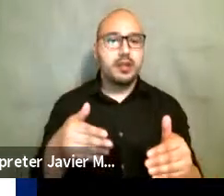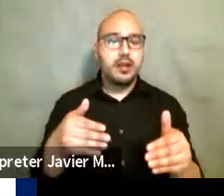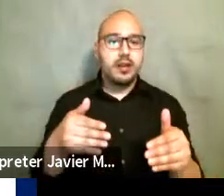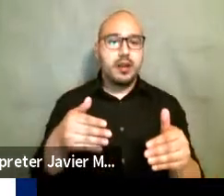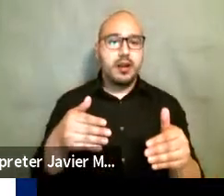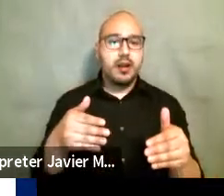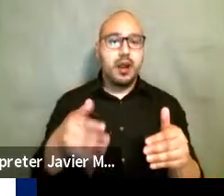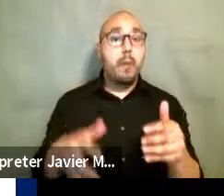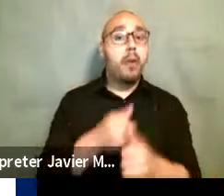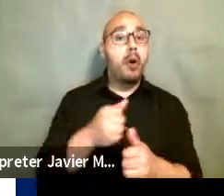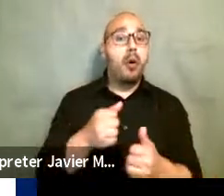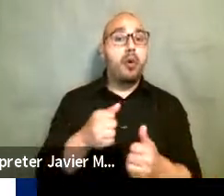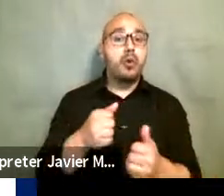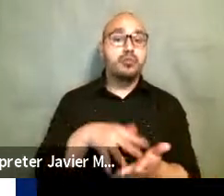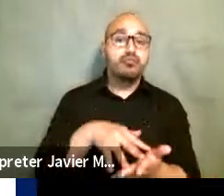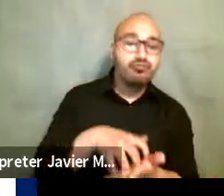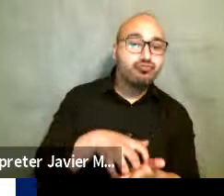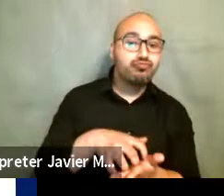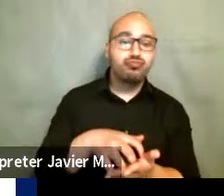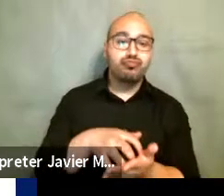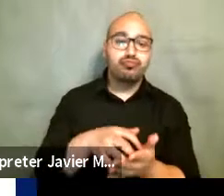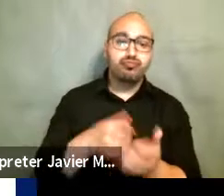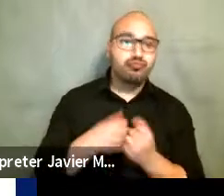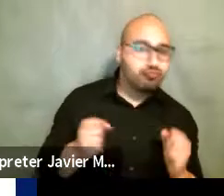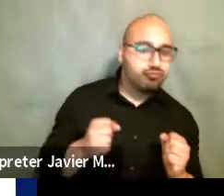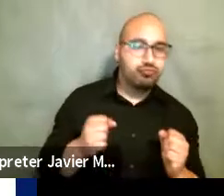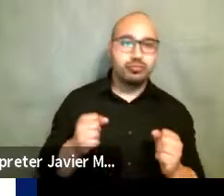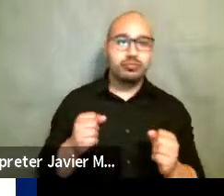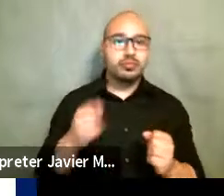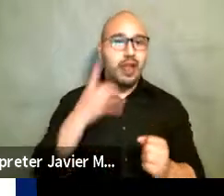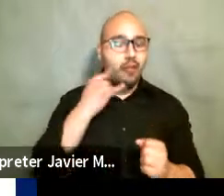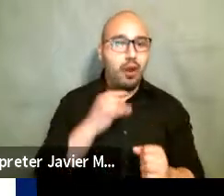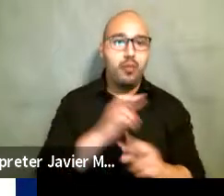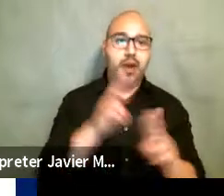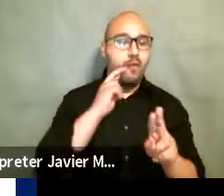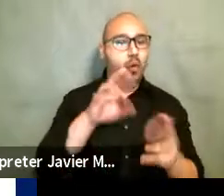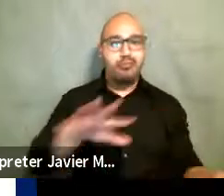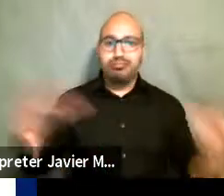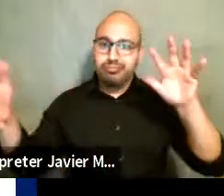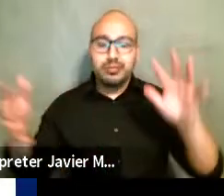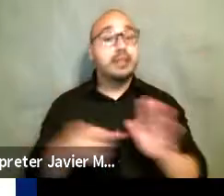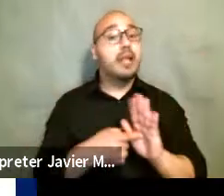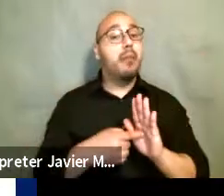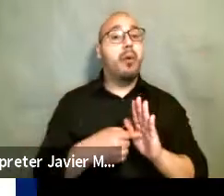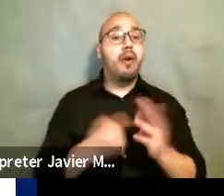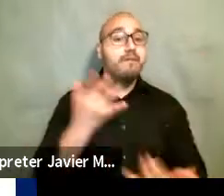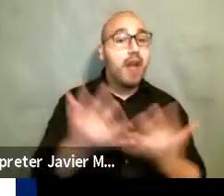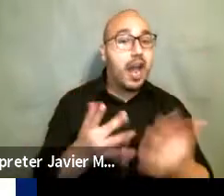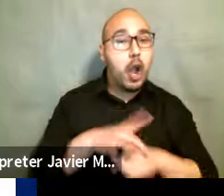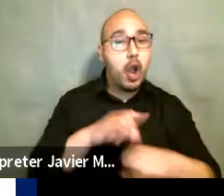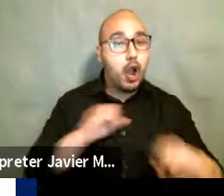most vulnerable California residents are prepared for disasters, whether that be a fire, earthquake, flood, or